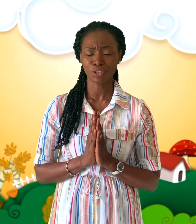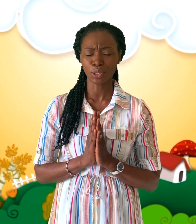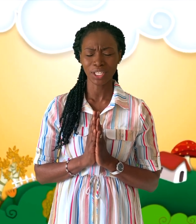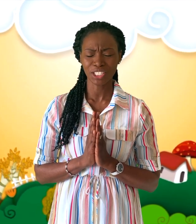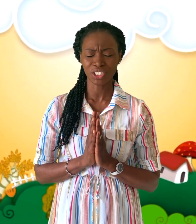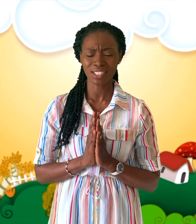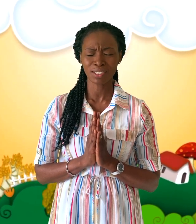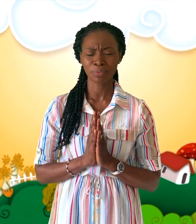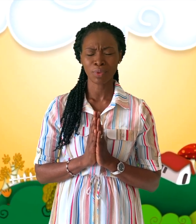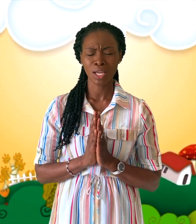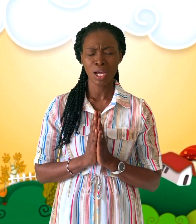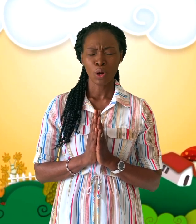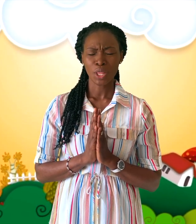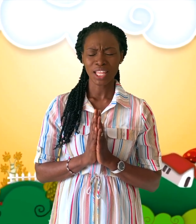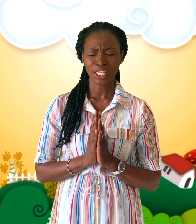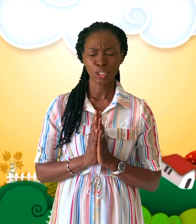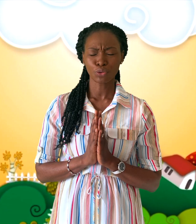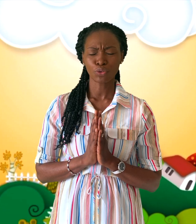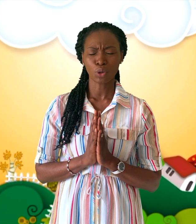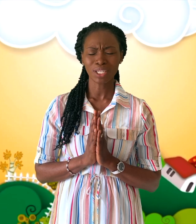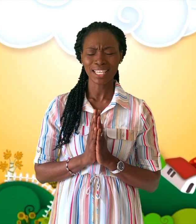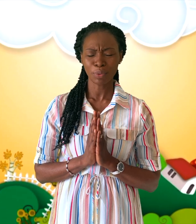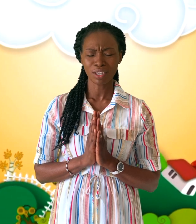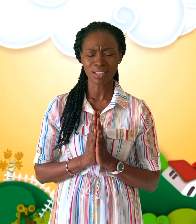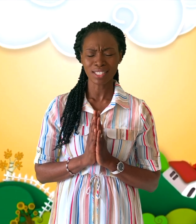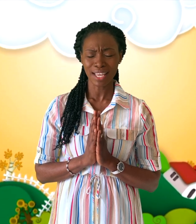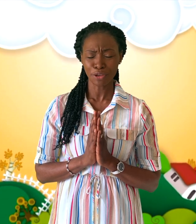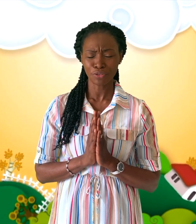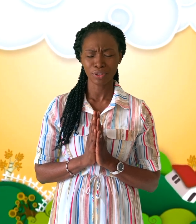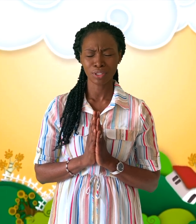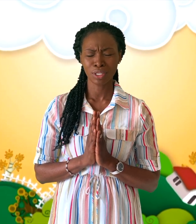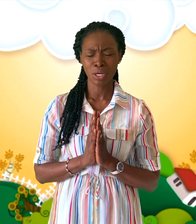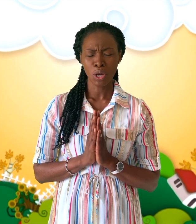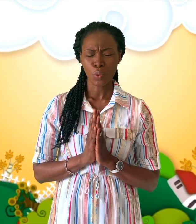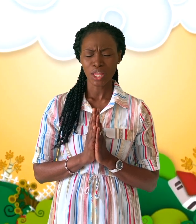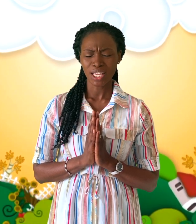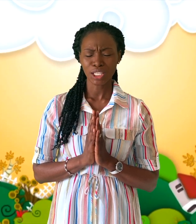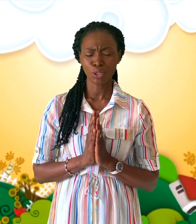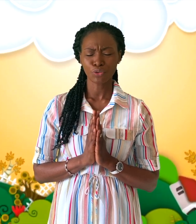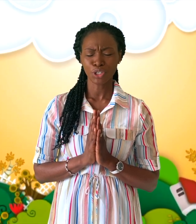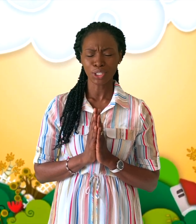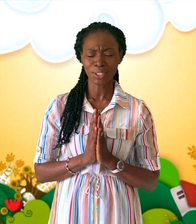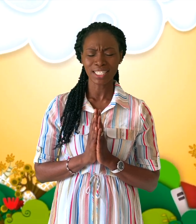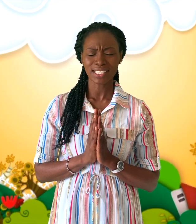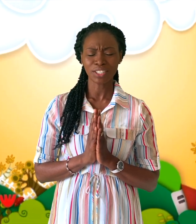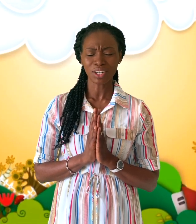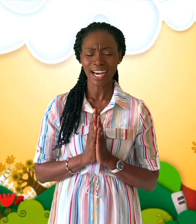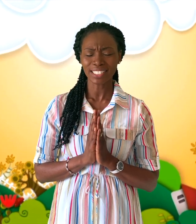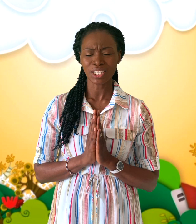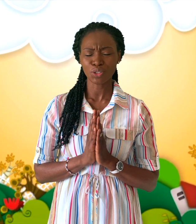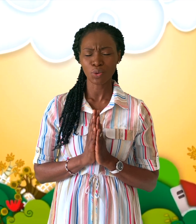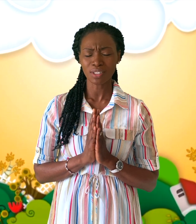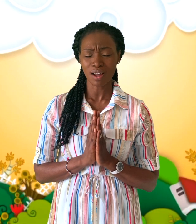in different locations. We thank you for keeping us safe. We thank you for your goodness and